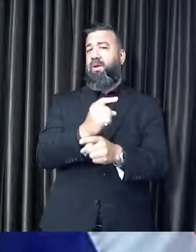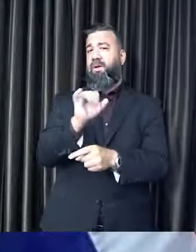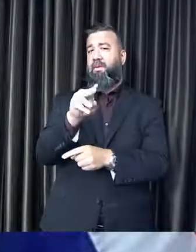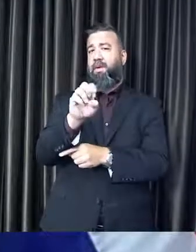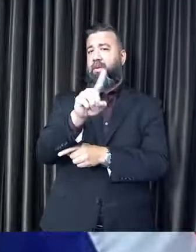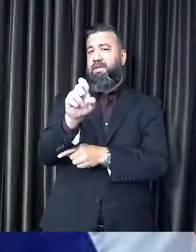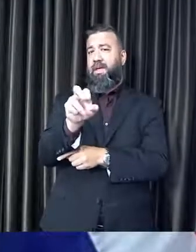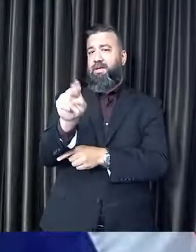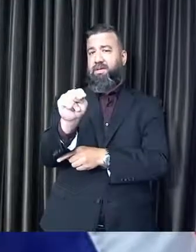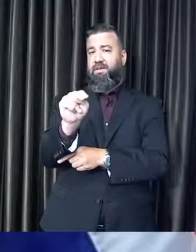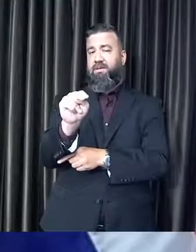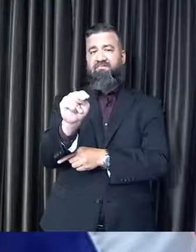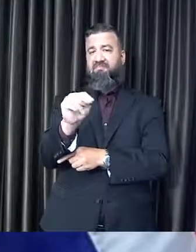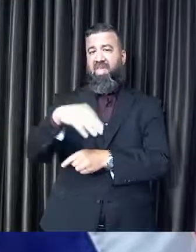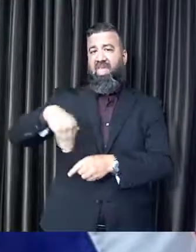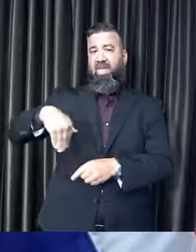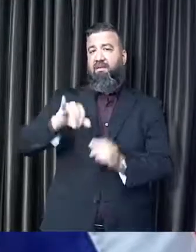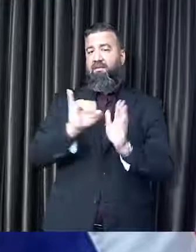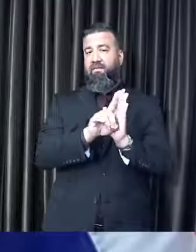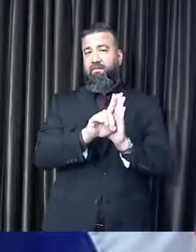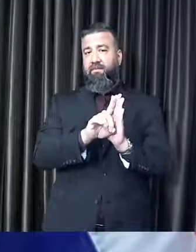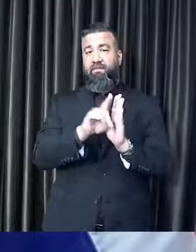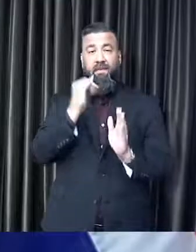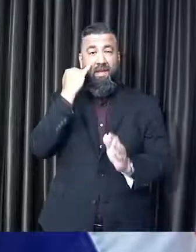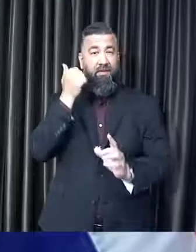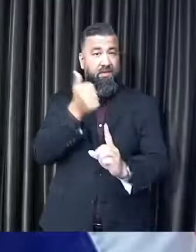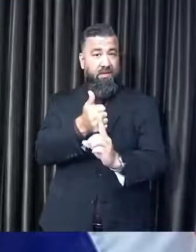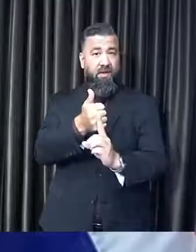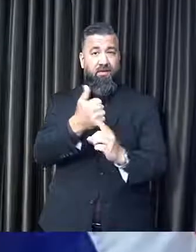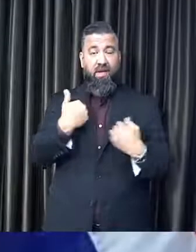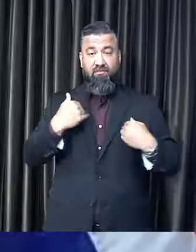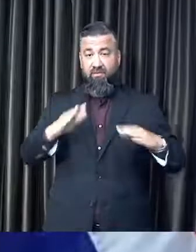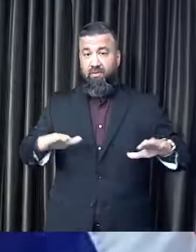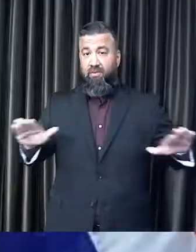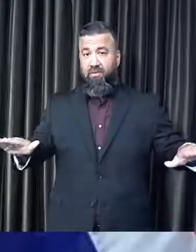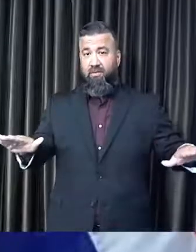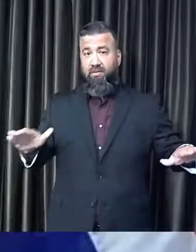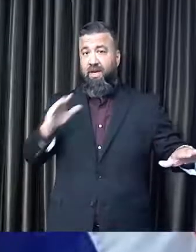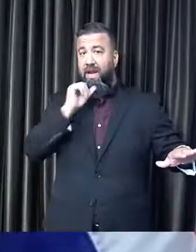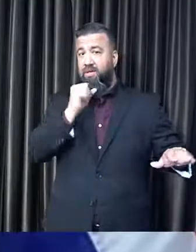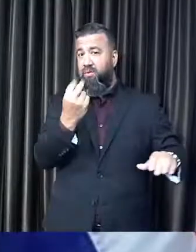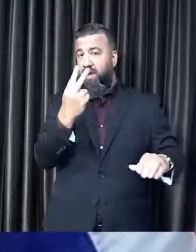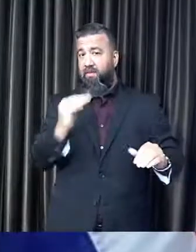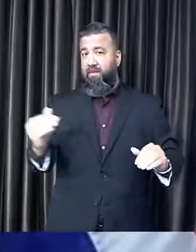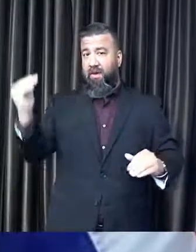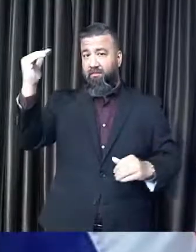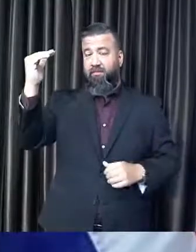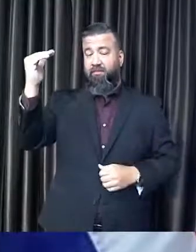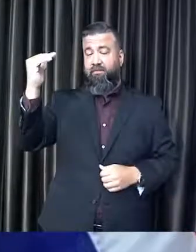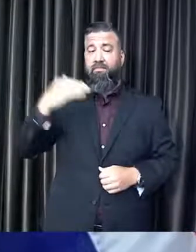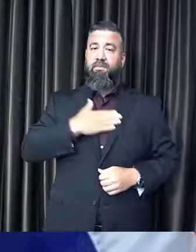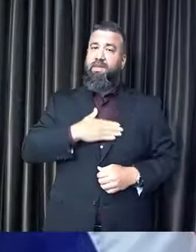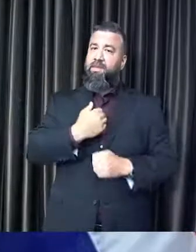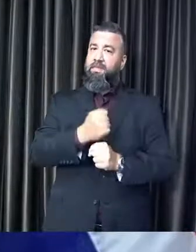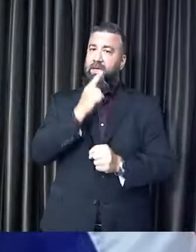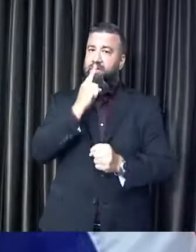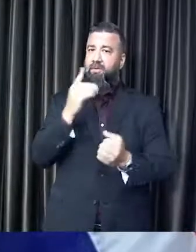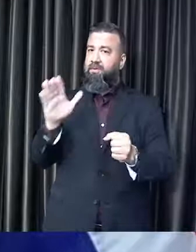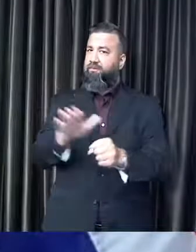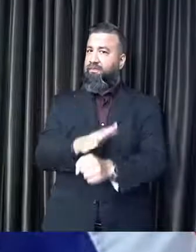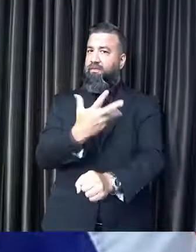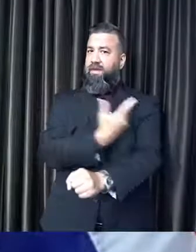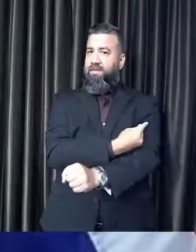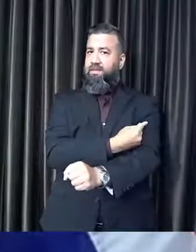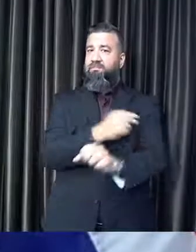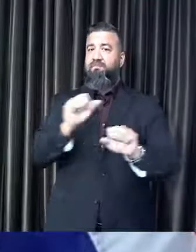identified. So if you have children at home, age 12 and above, please make sure you get them fully vaccinated so they can